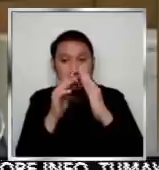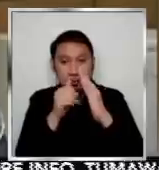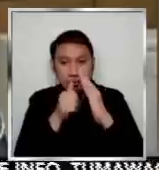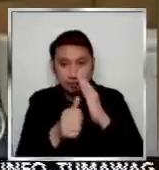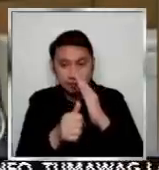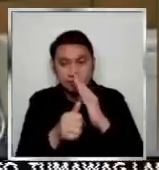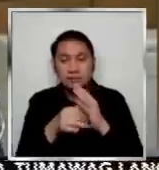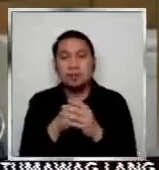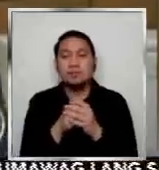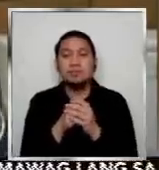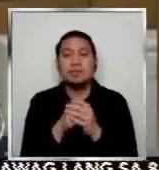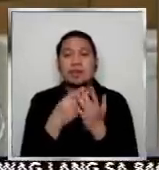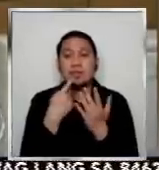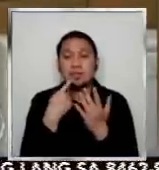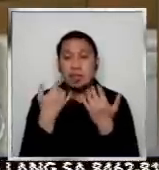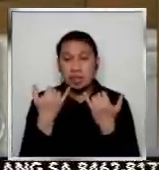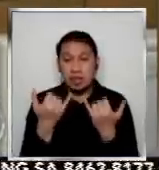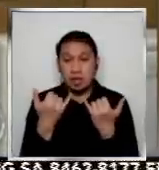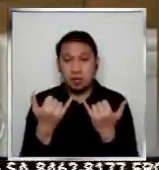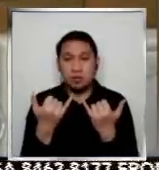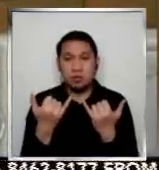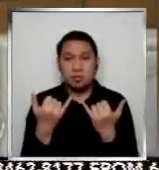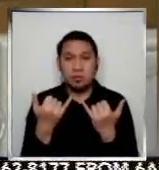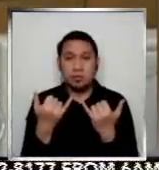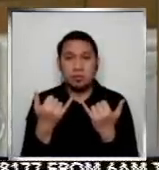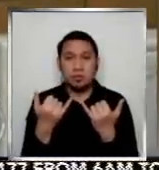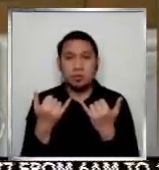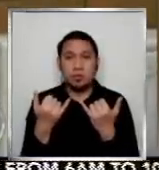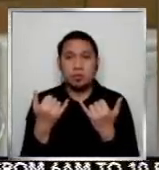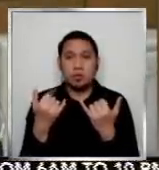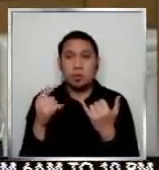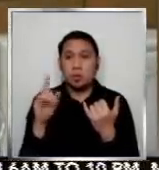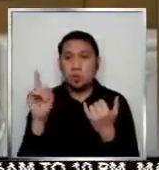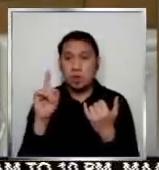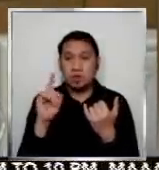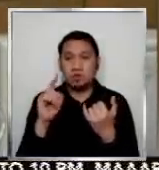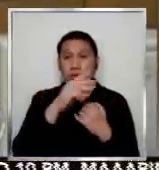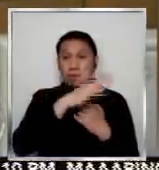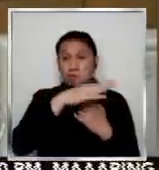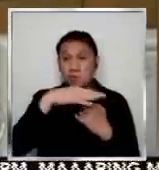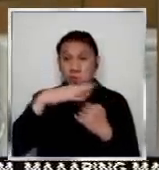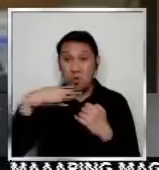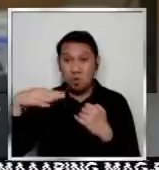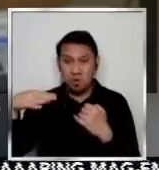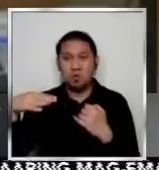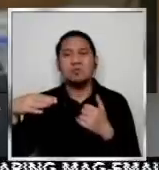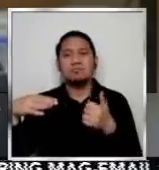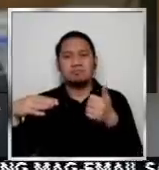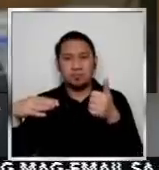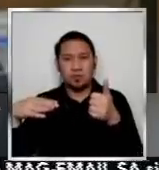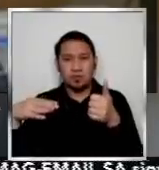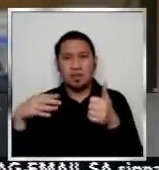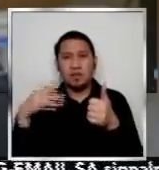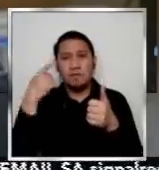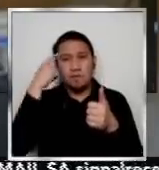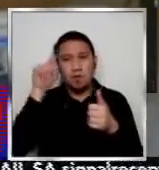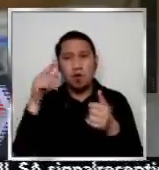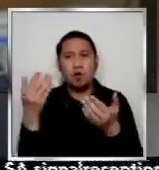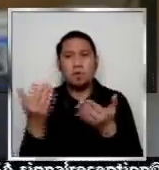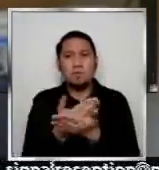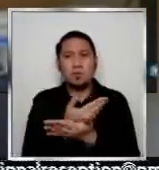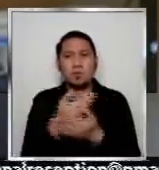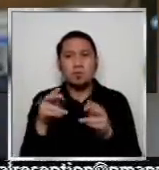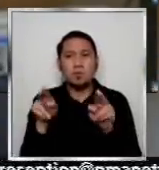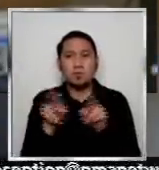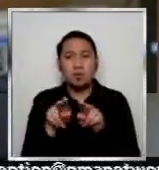Jr., kandidato na para sa new normal ang probinsya ng Bohol. Maganda rin daw ang ipinakita ng Baguio City. We saw that Bohol will be one of